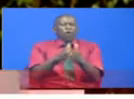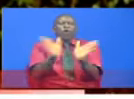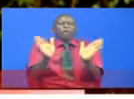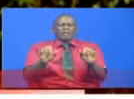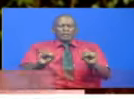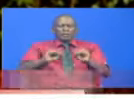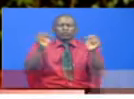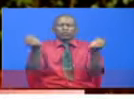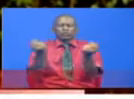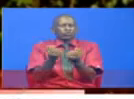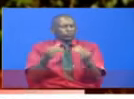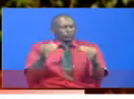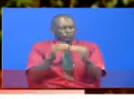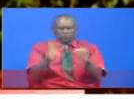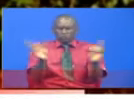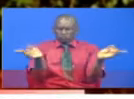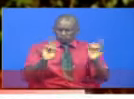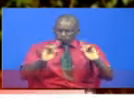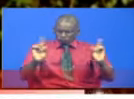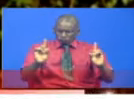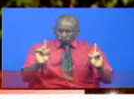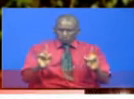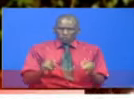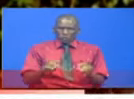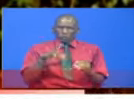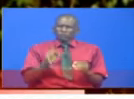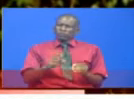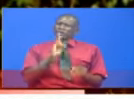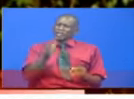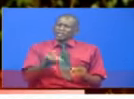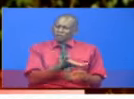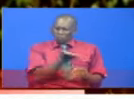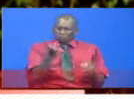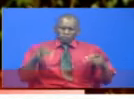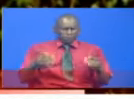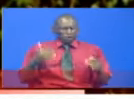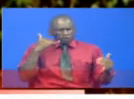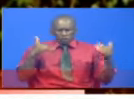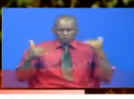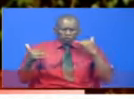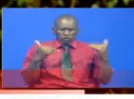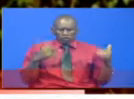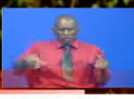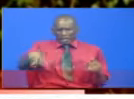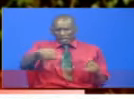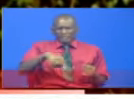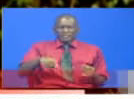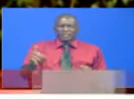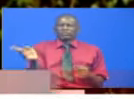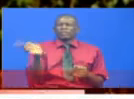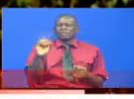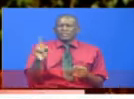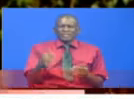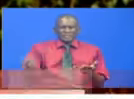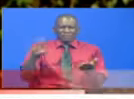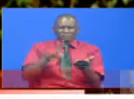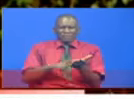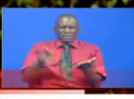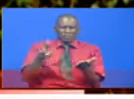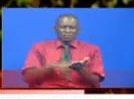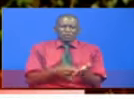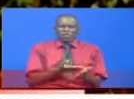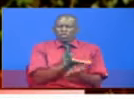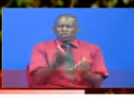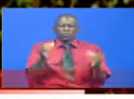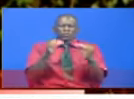social gatherings. So the answer to those who are calling the ministry repeatedly is that those gatherings